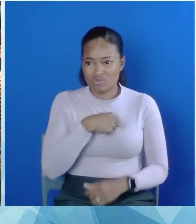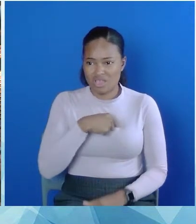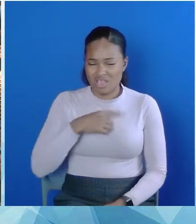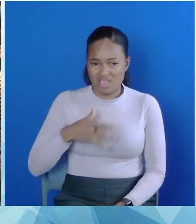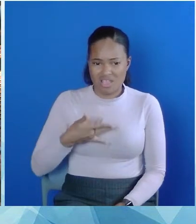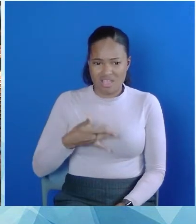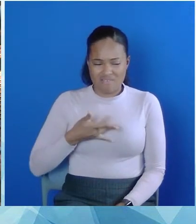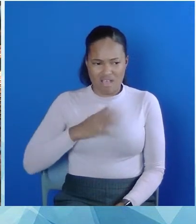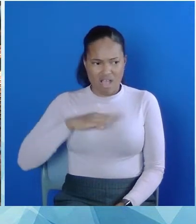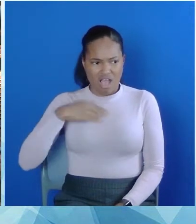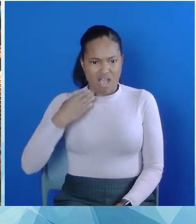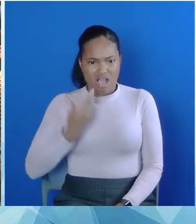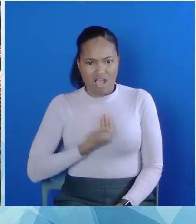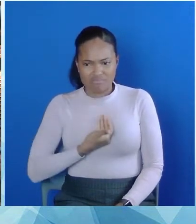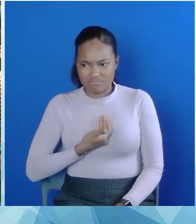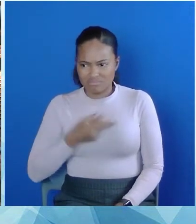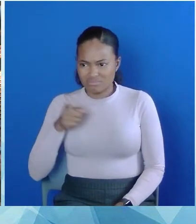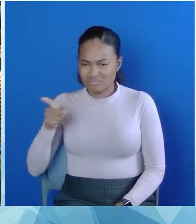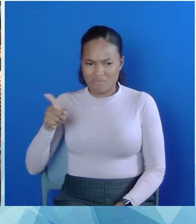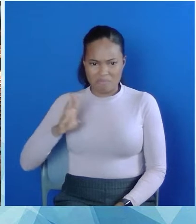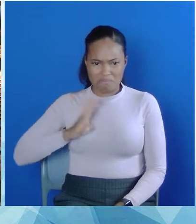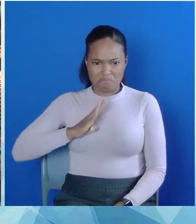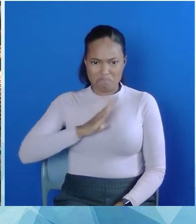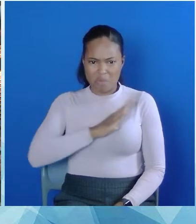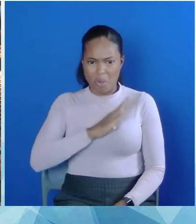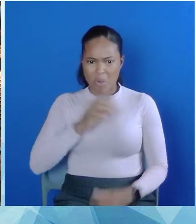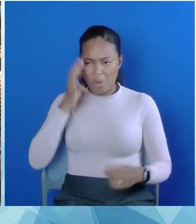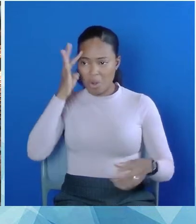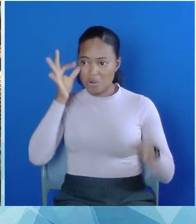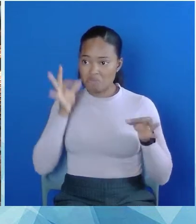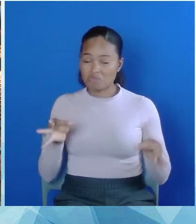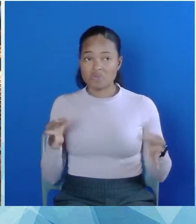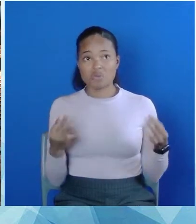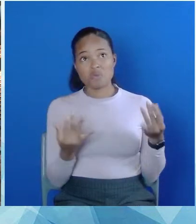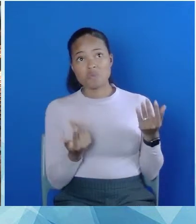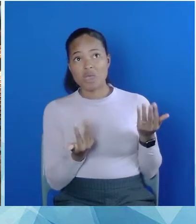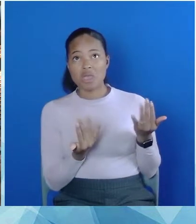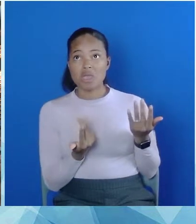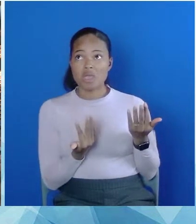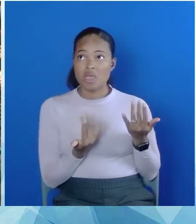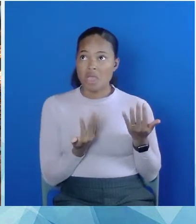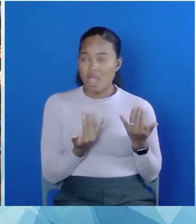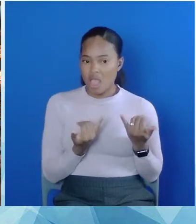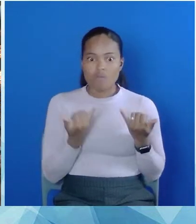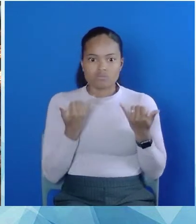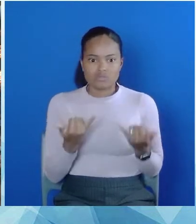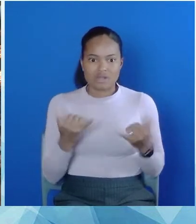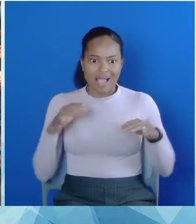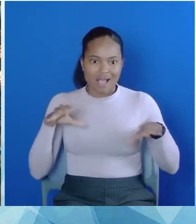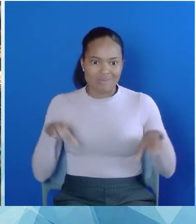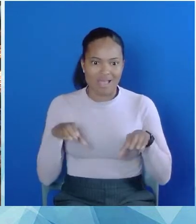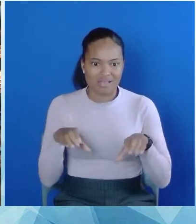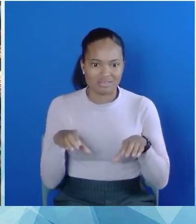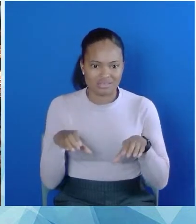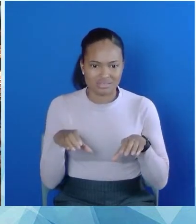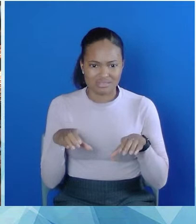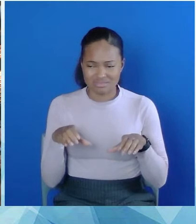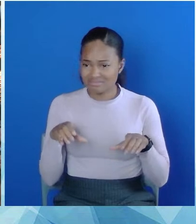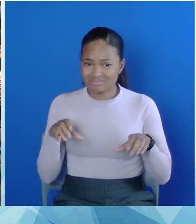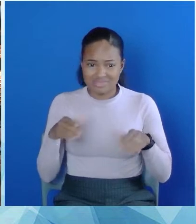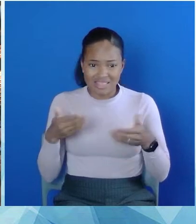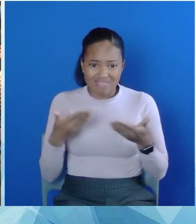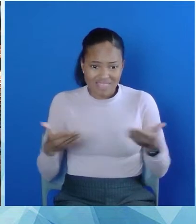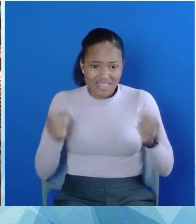that this board has chosen to wait until now to act. Things can happen at lightning